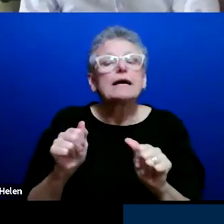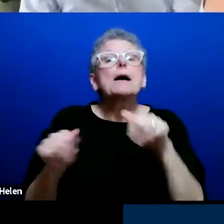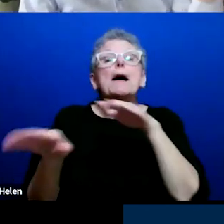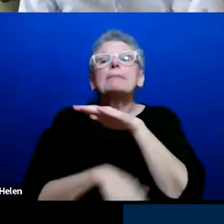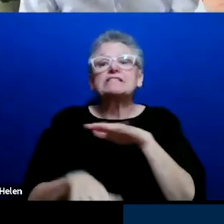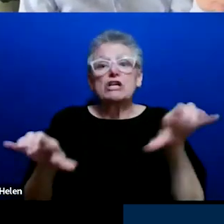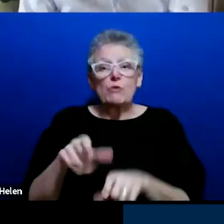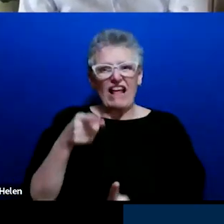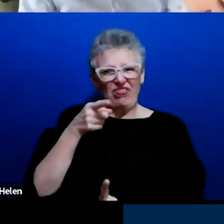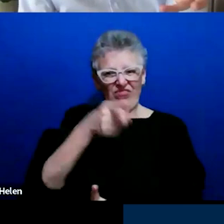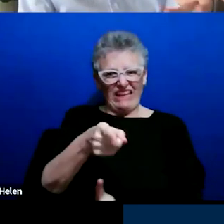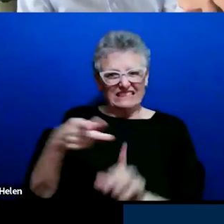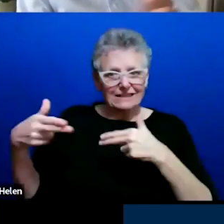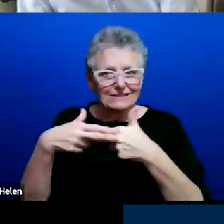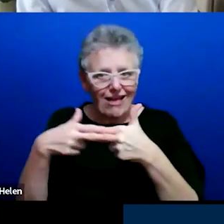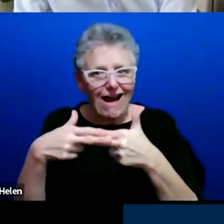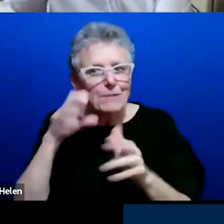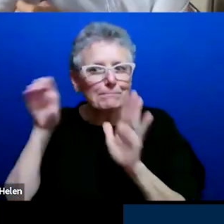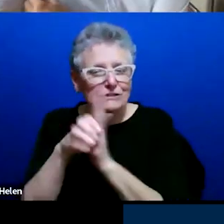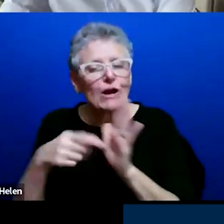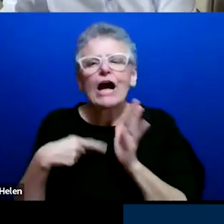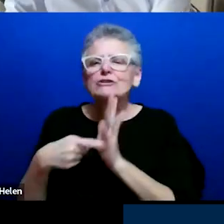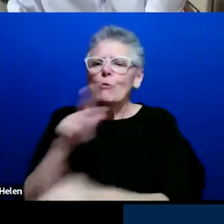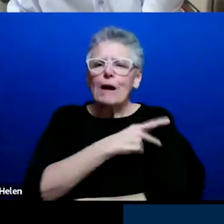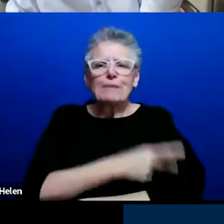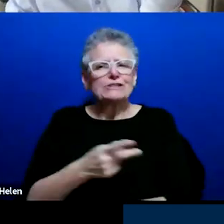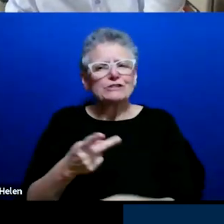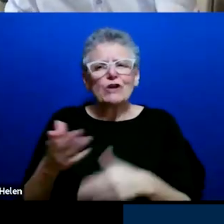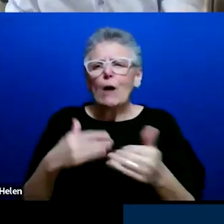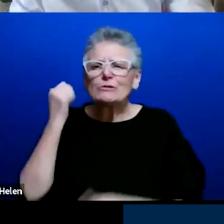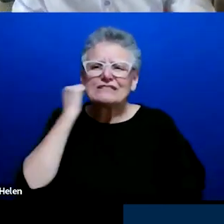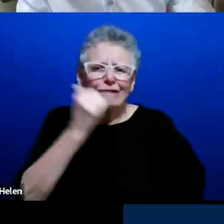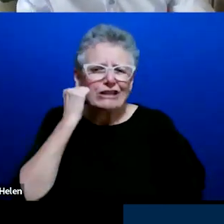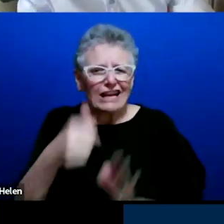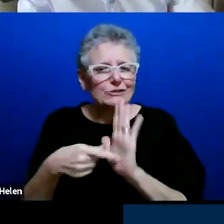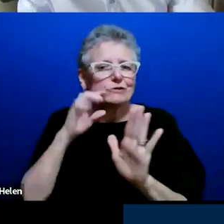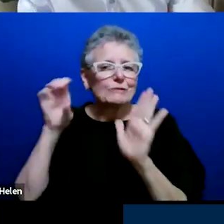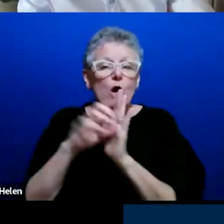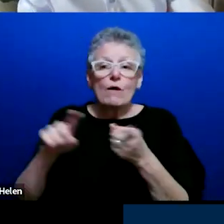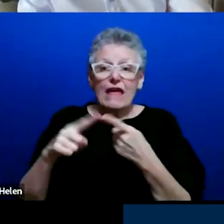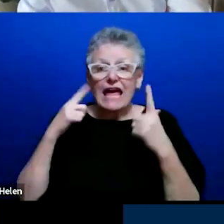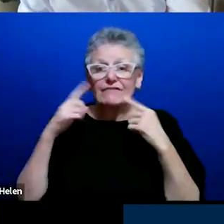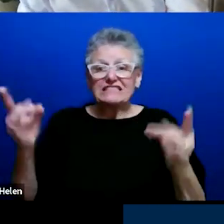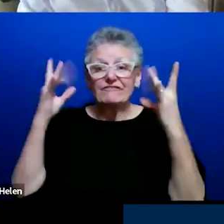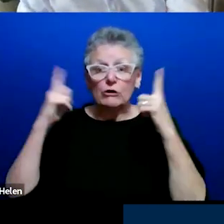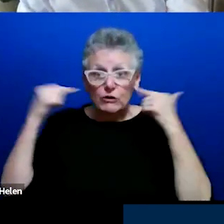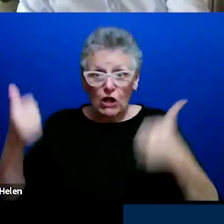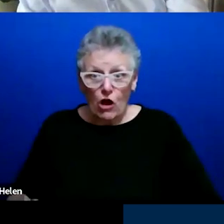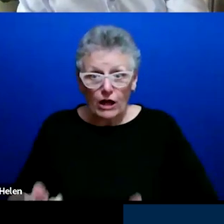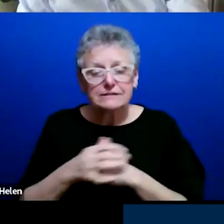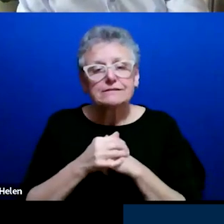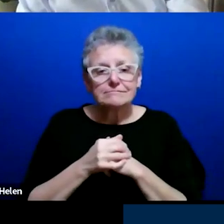basically doing this. This is something that I show my patients nearly every day when they have severe hearing loss.